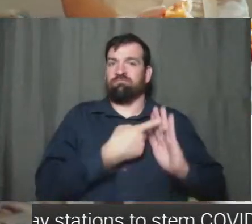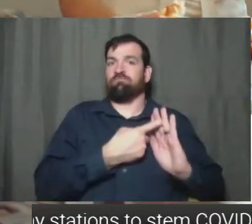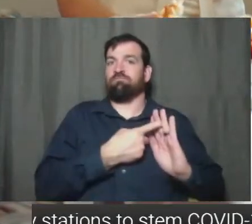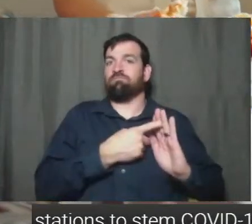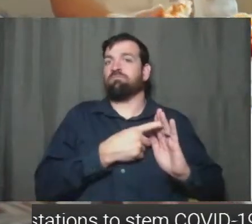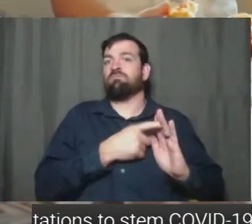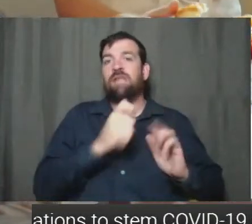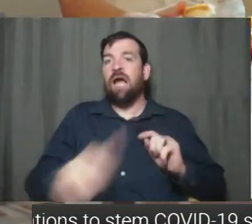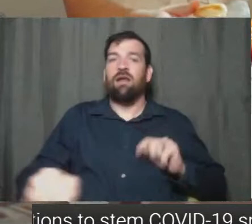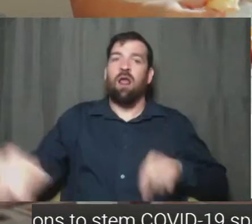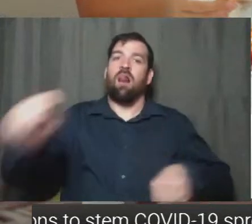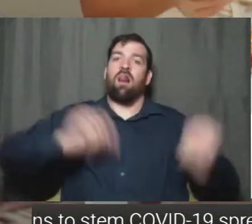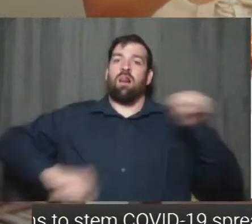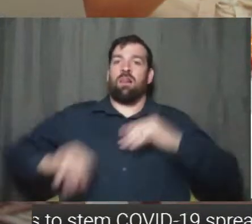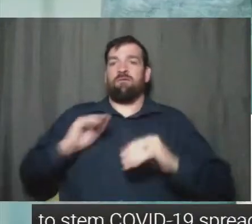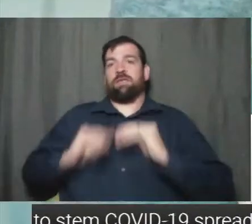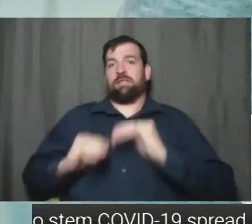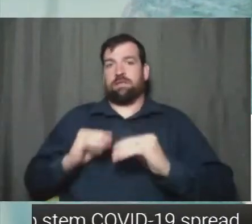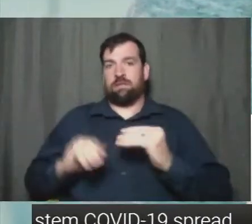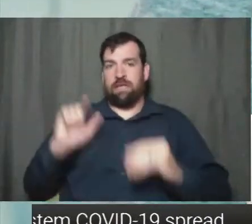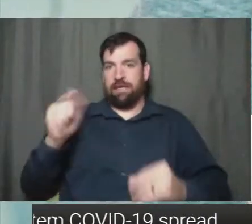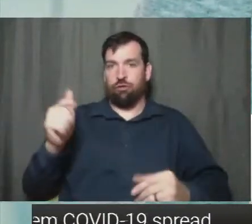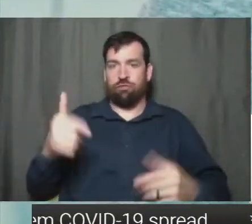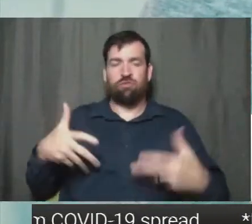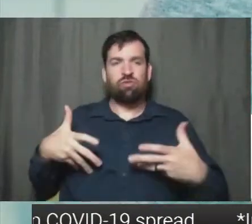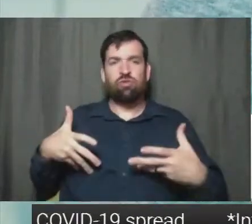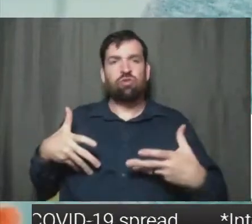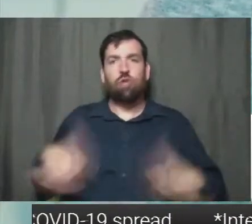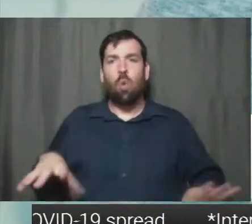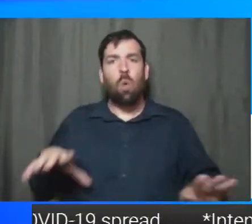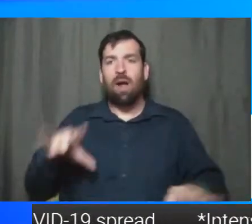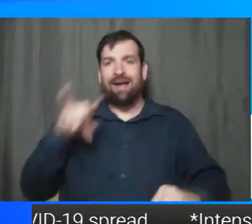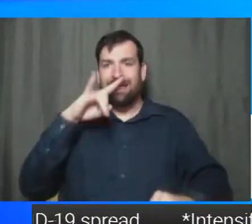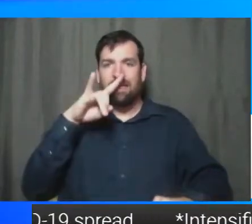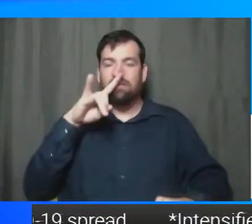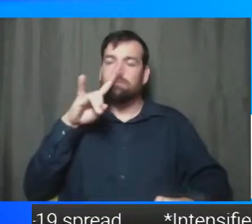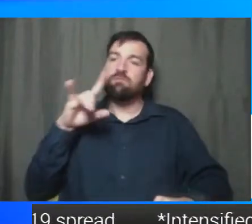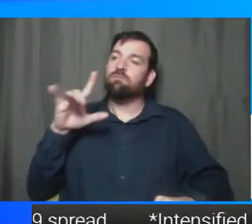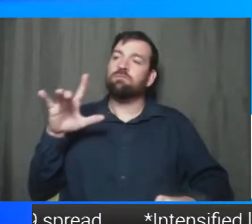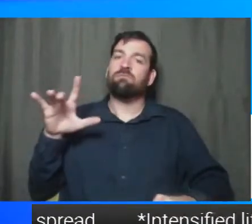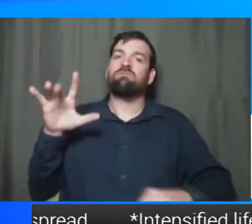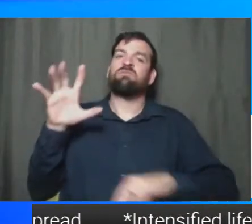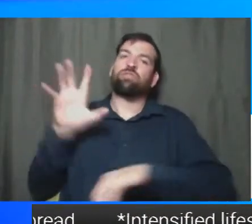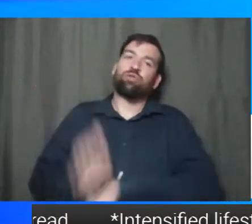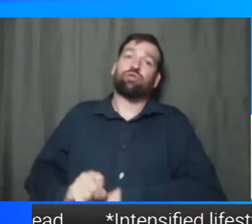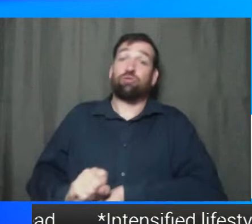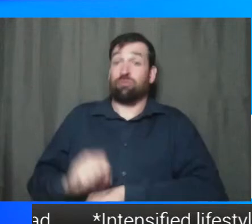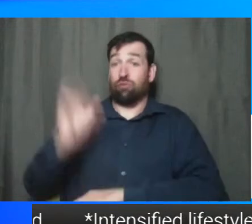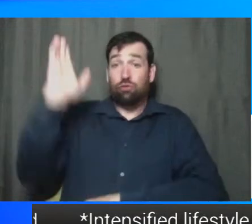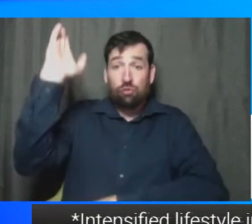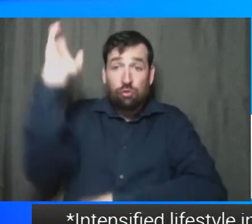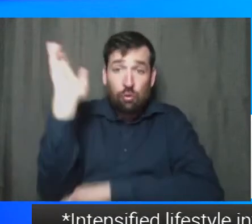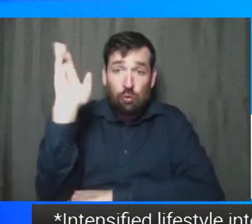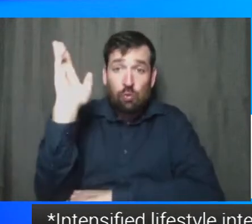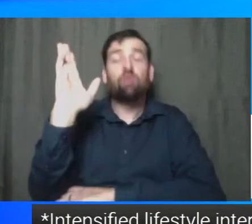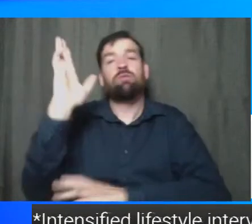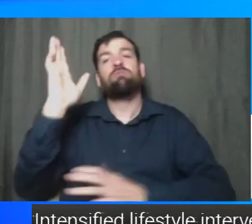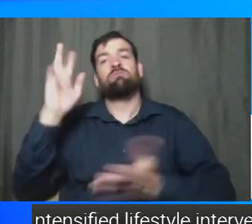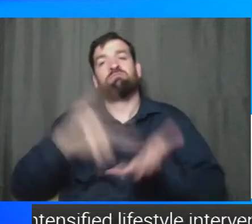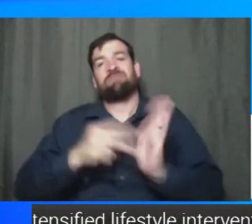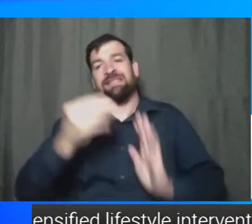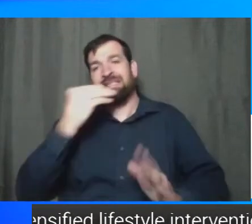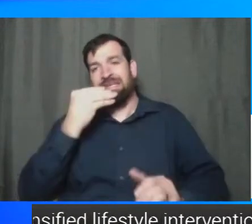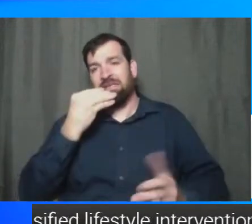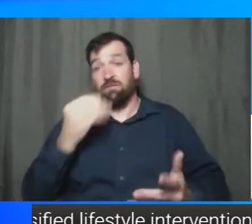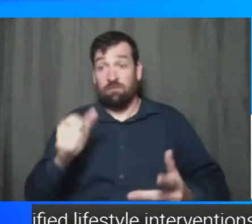backtrack. We don't want to get kids used to, you just eat because it's noon and therefore you will eat. If they're not